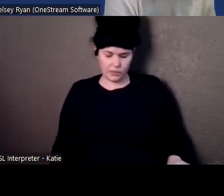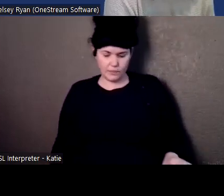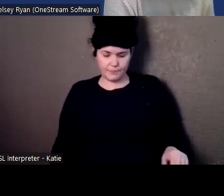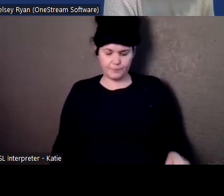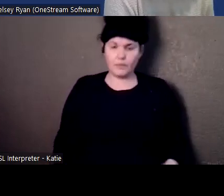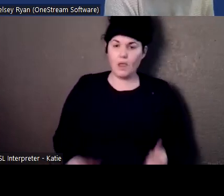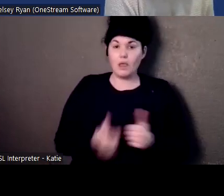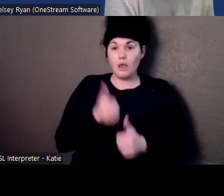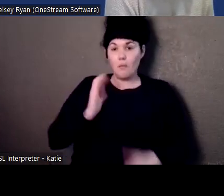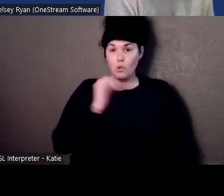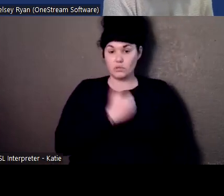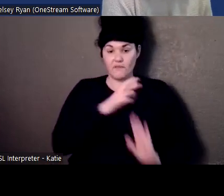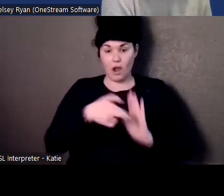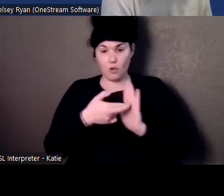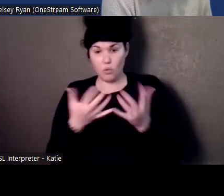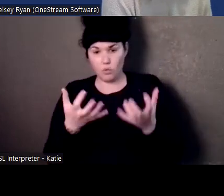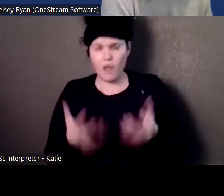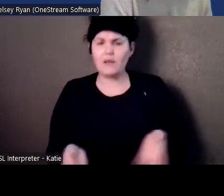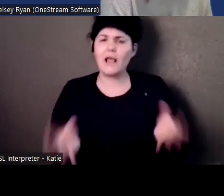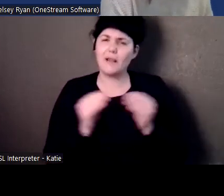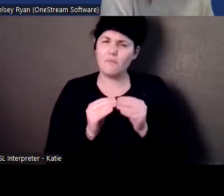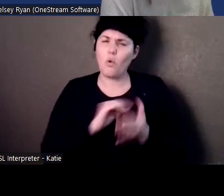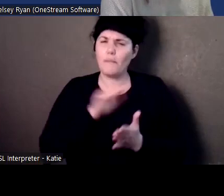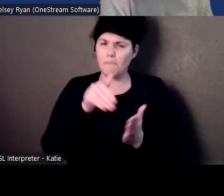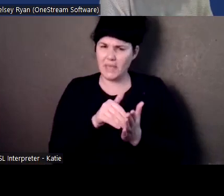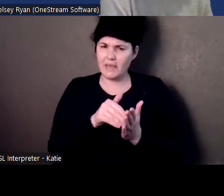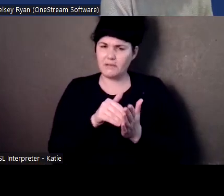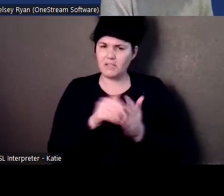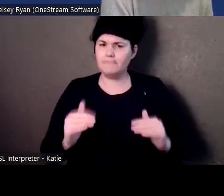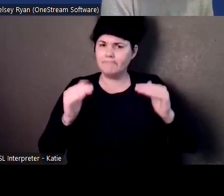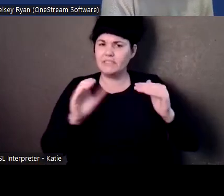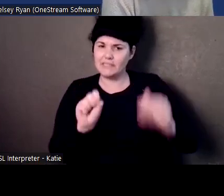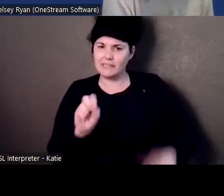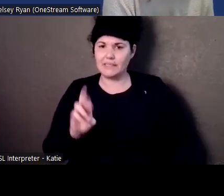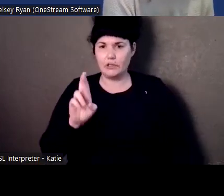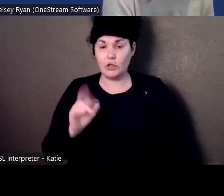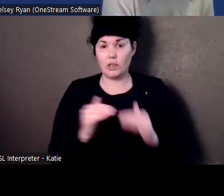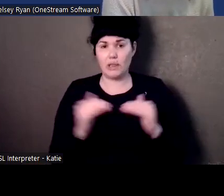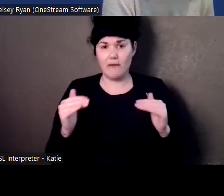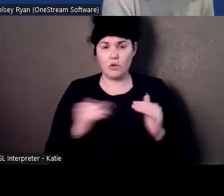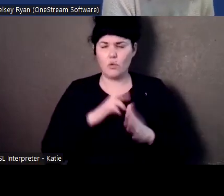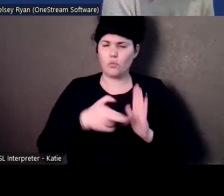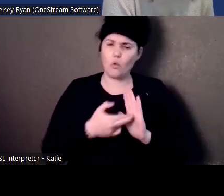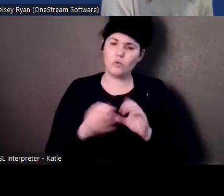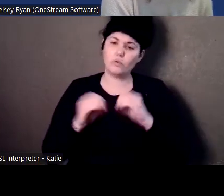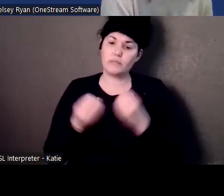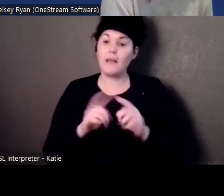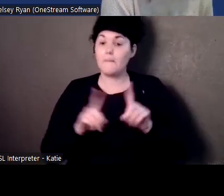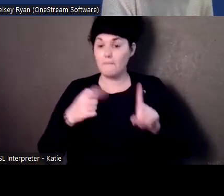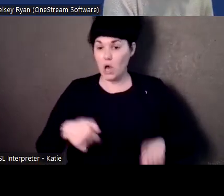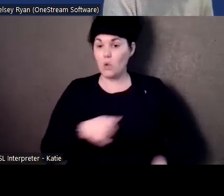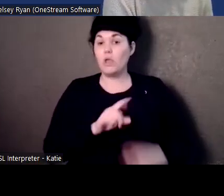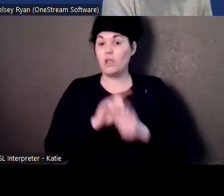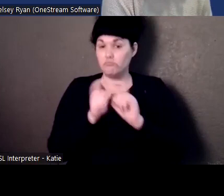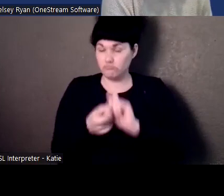looking for are a little bit more mid to senior level roles and organizations. However, we are adjusting this a bit as